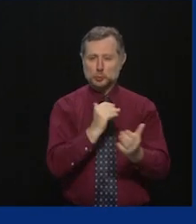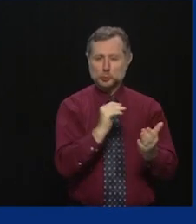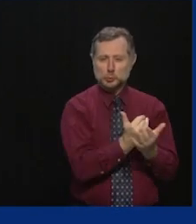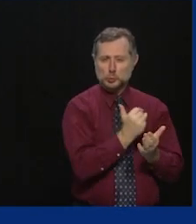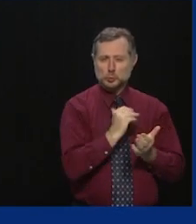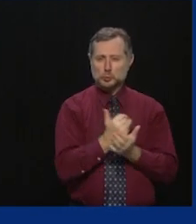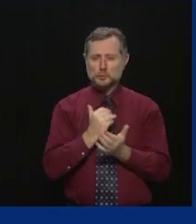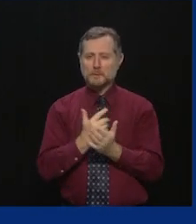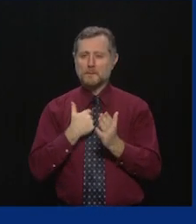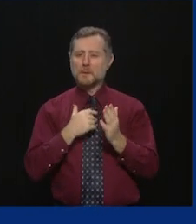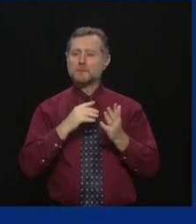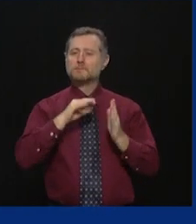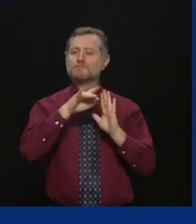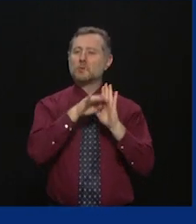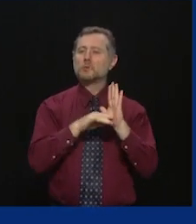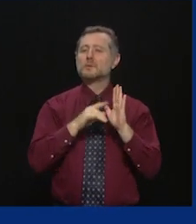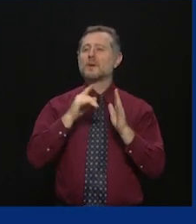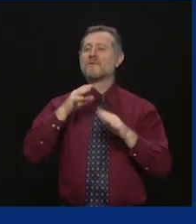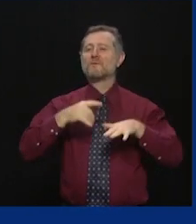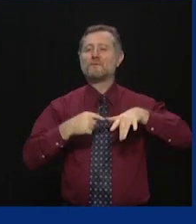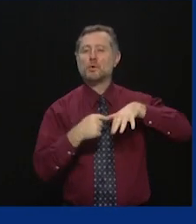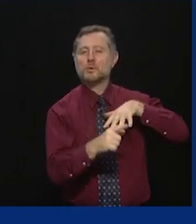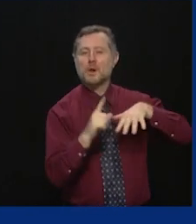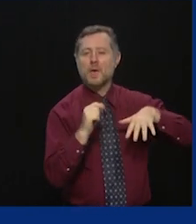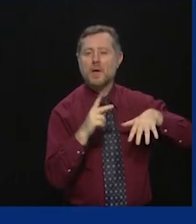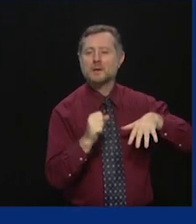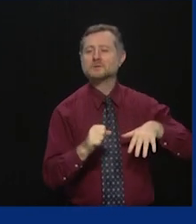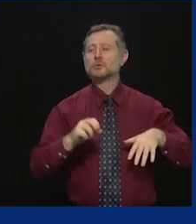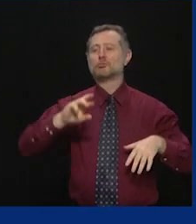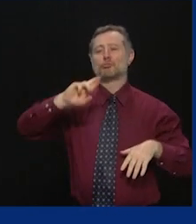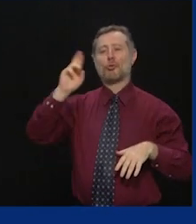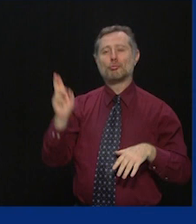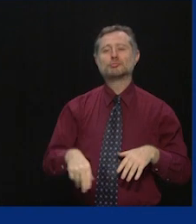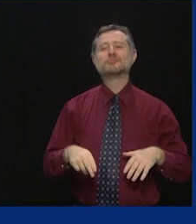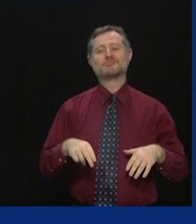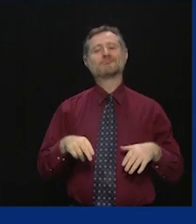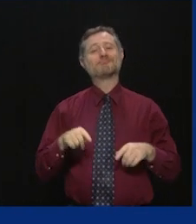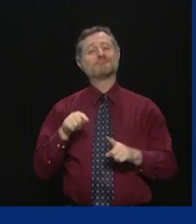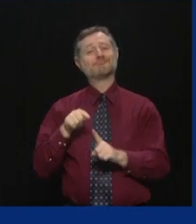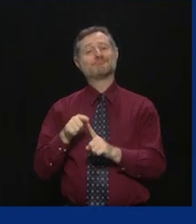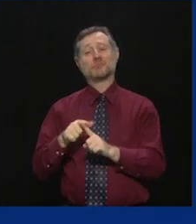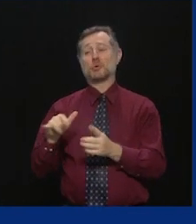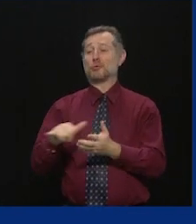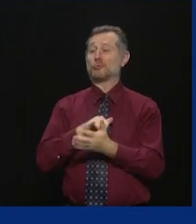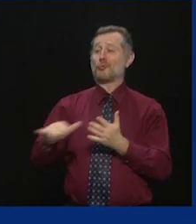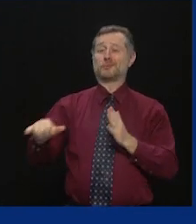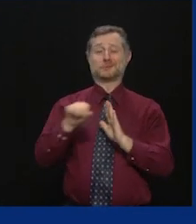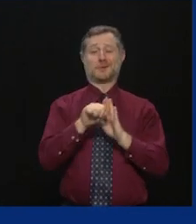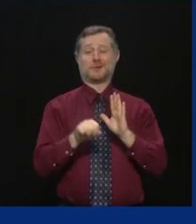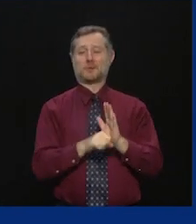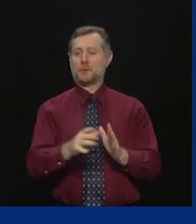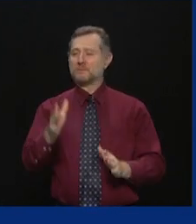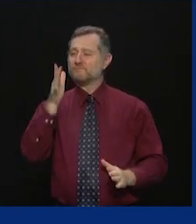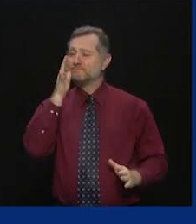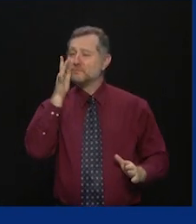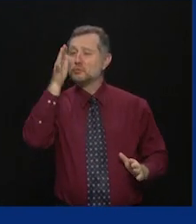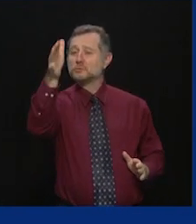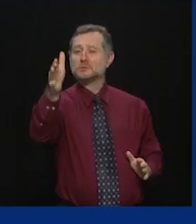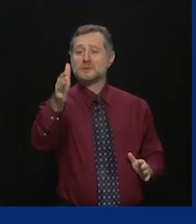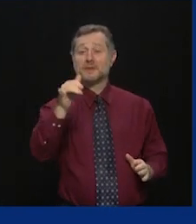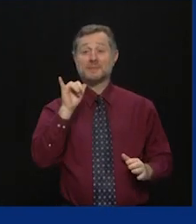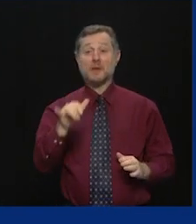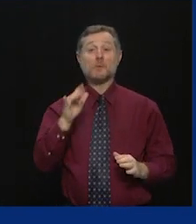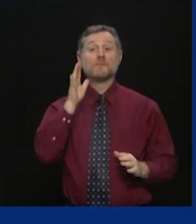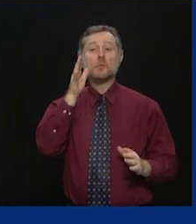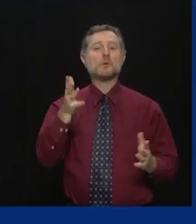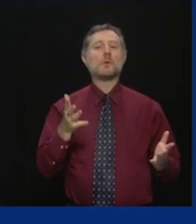the Finger Lakes, Rochester, but all truly New York State's future. And that future, my friends, is extraordinarily bright, and I thank our